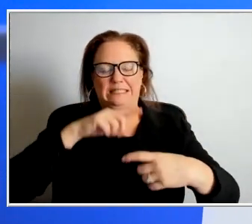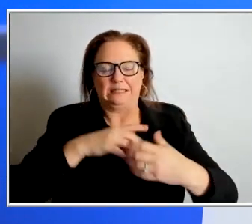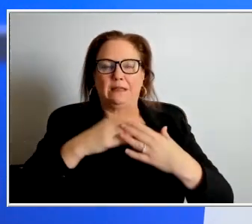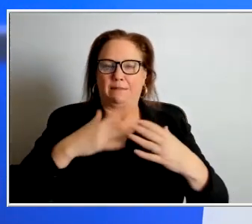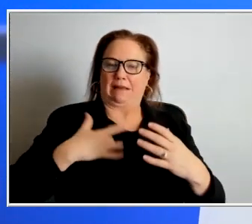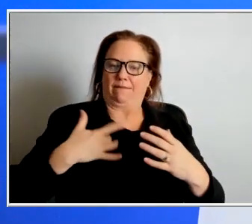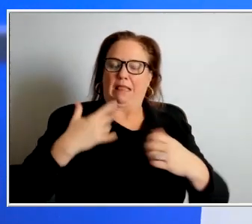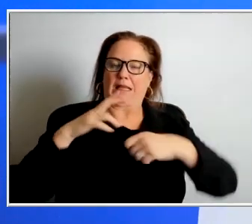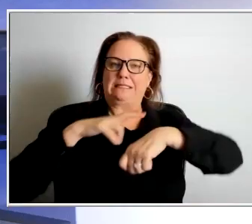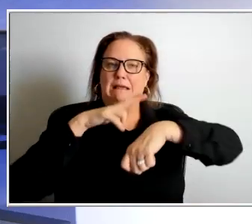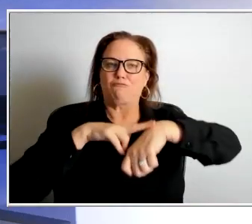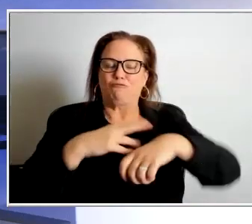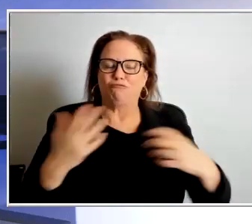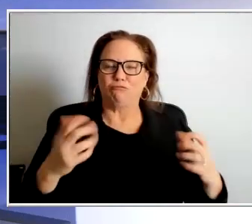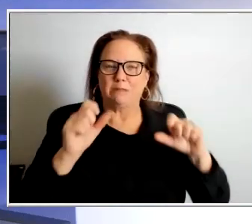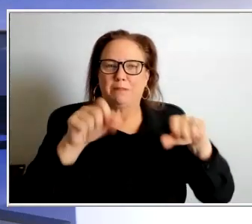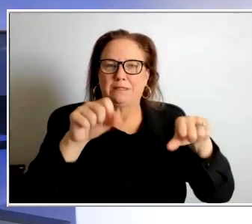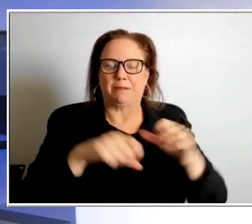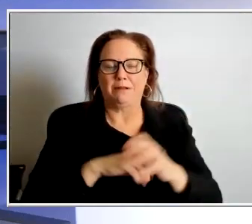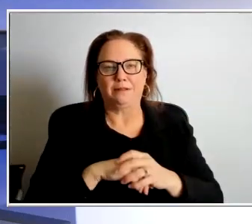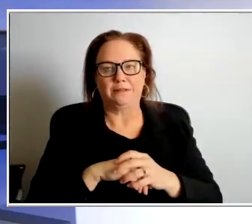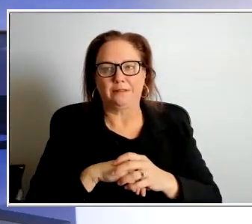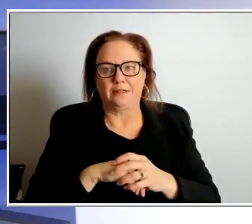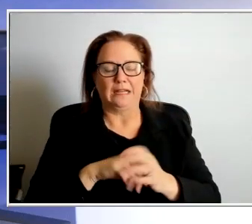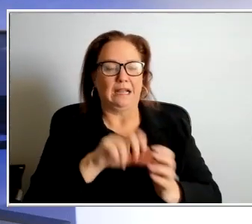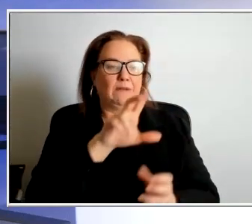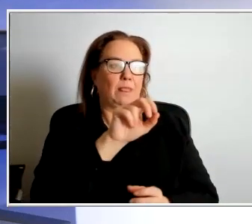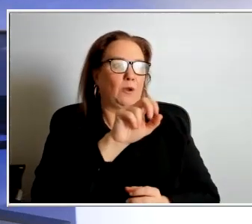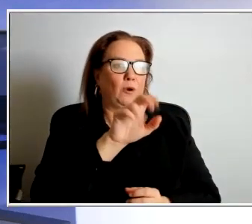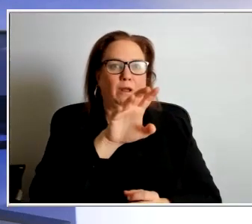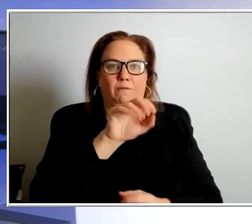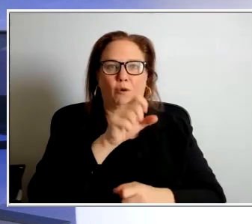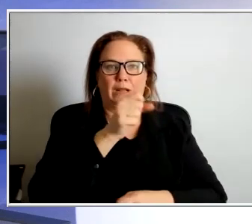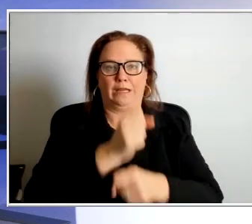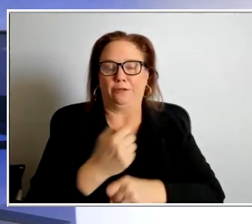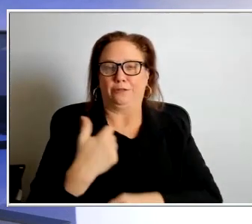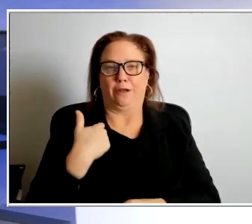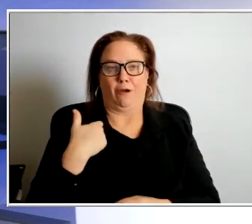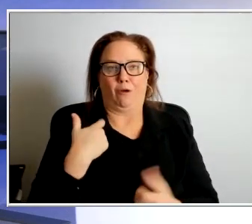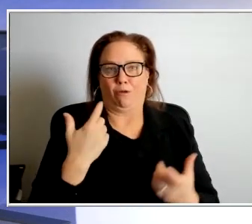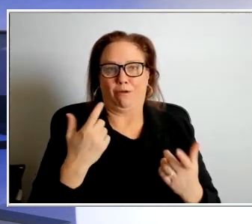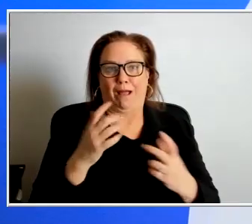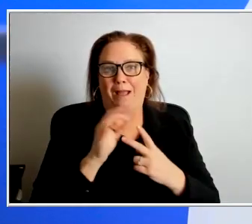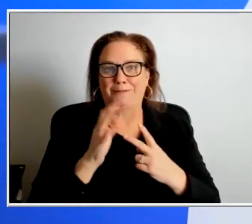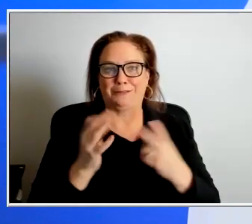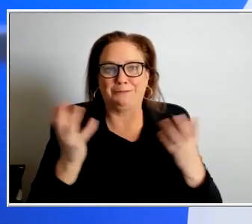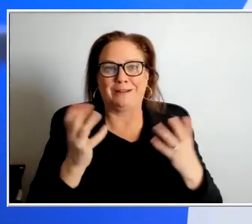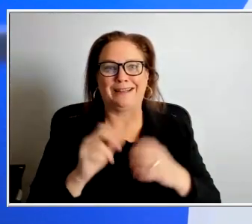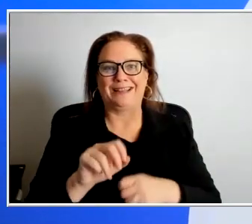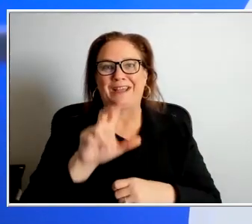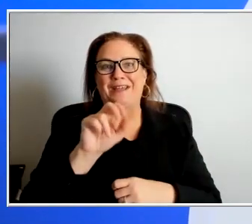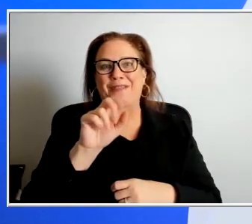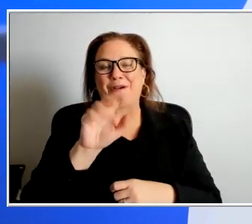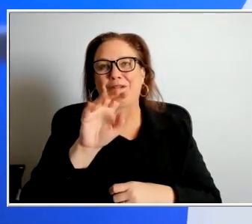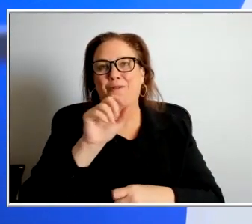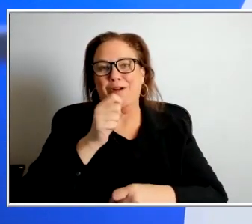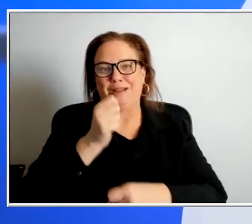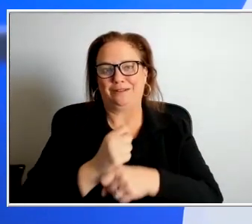natural as possible. This would have happened, let's say 30, 40 years ago. What would the options have been? 30 or 40 years ago, it would